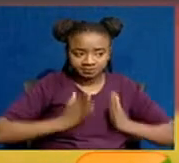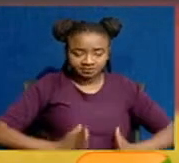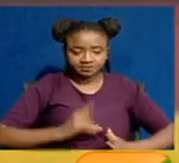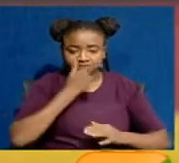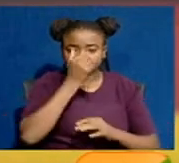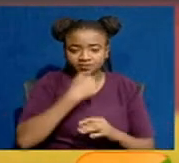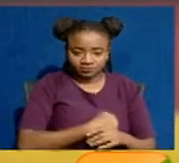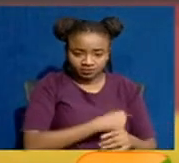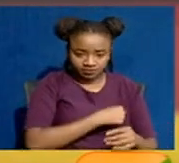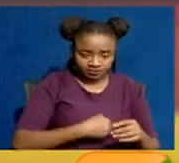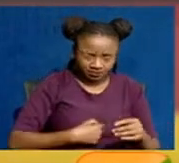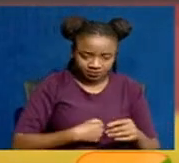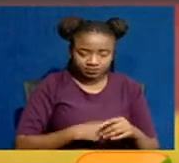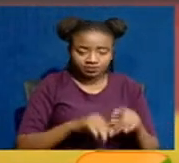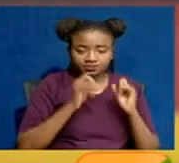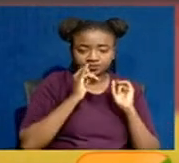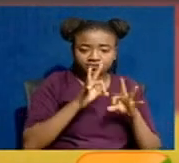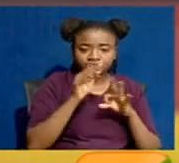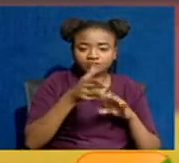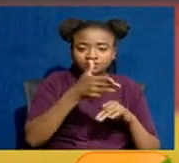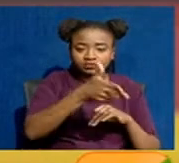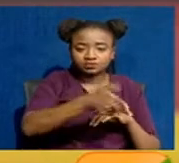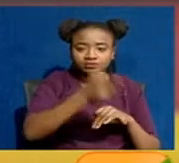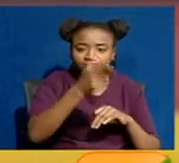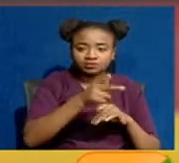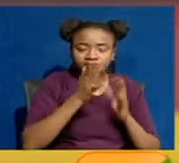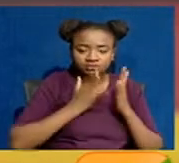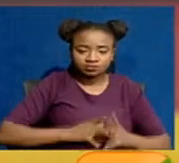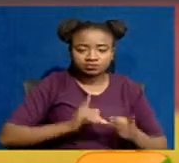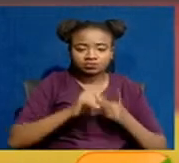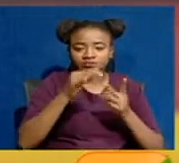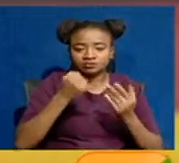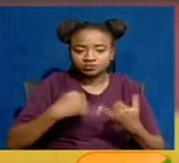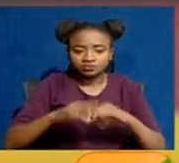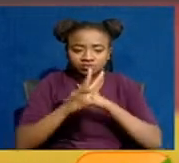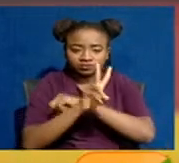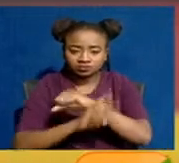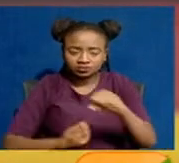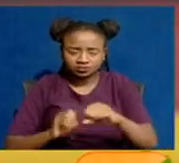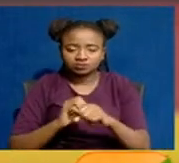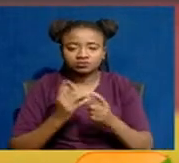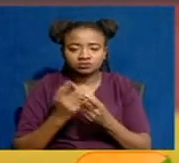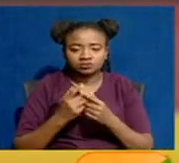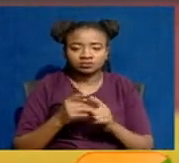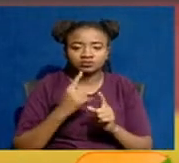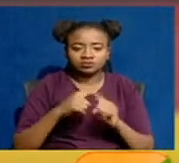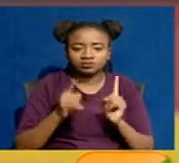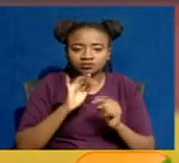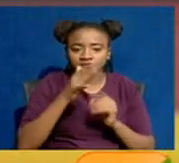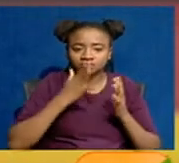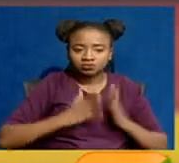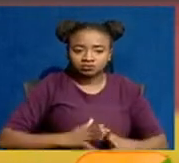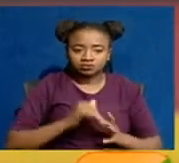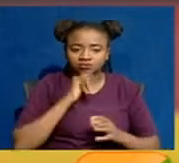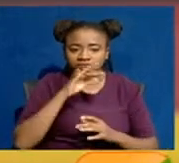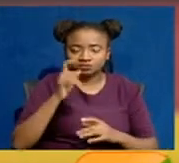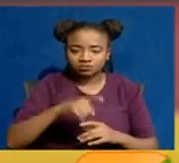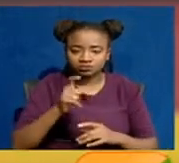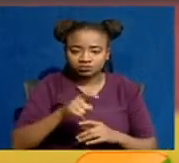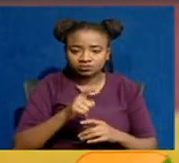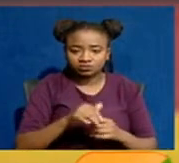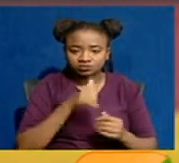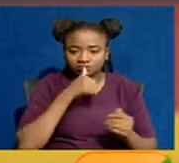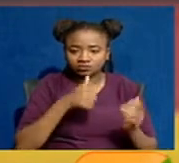offense. If you shoot a person, if you are attempting a robbery, the person does not need a warrant. They can enforce the arrest